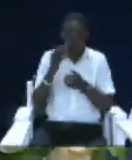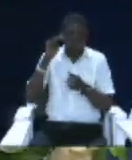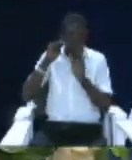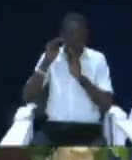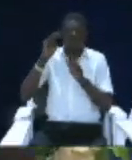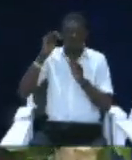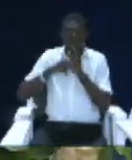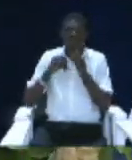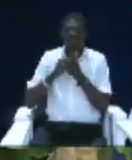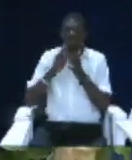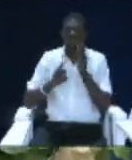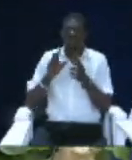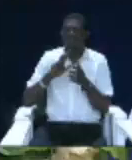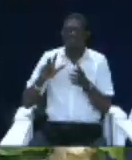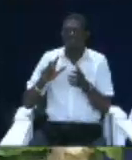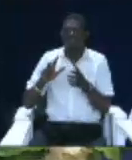6,